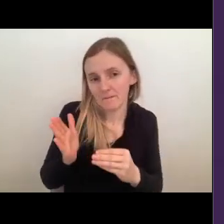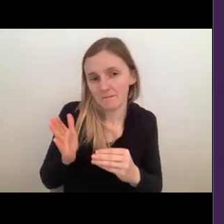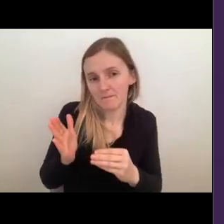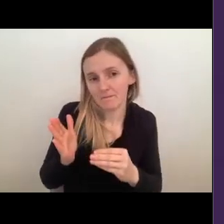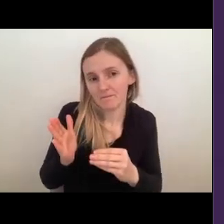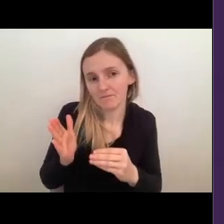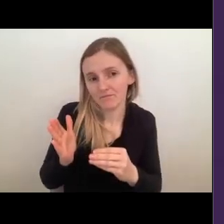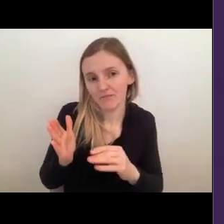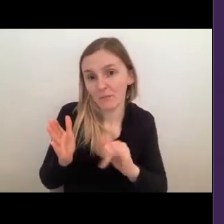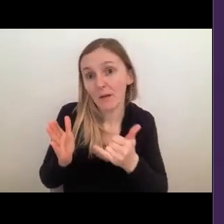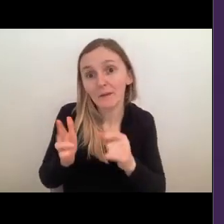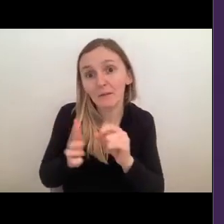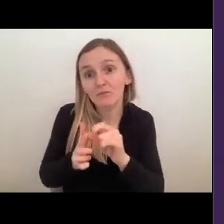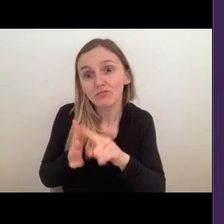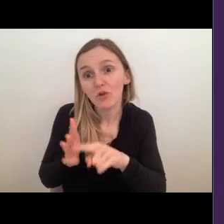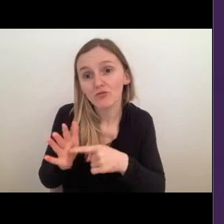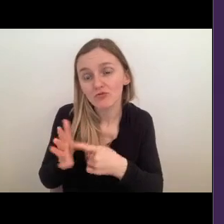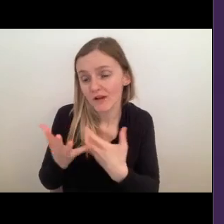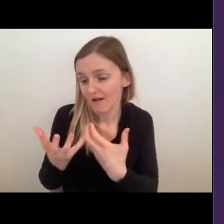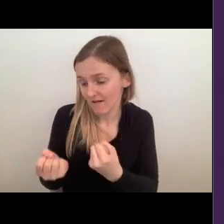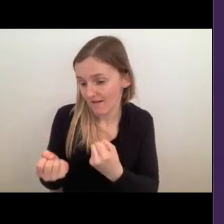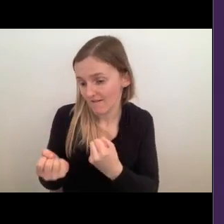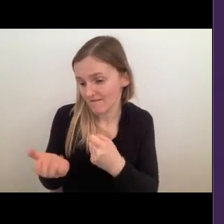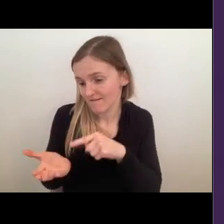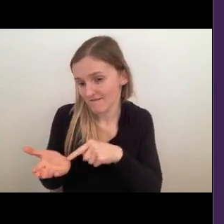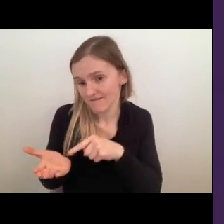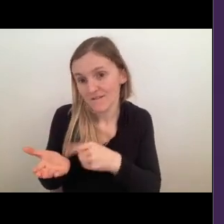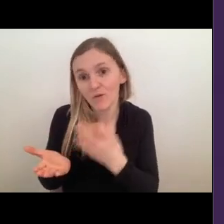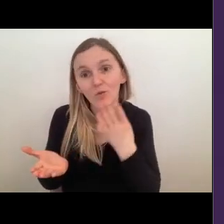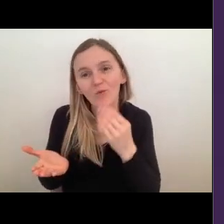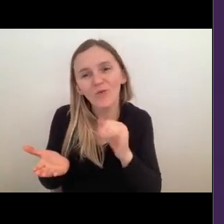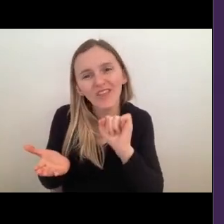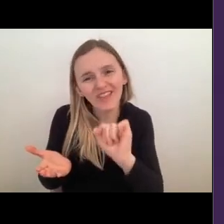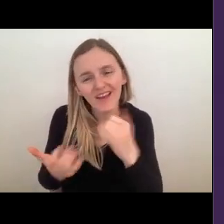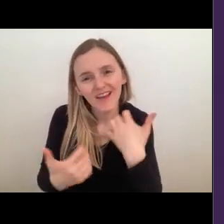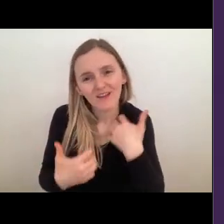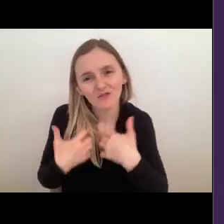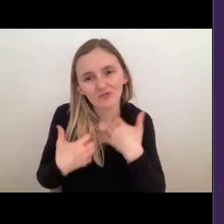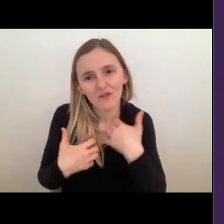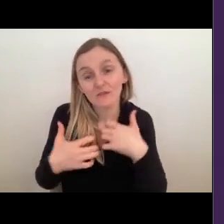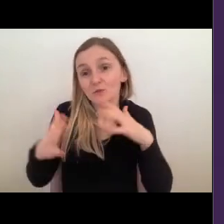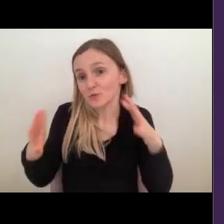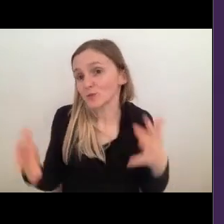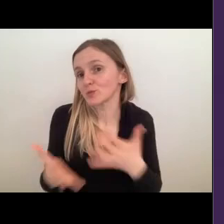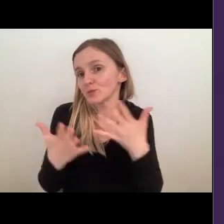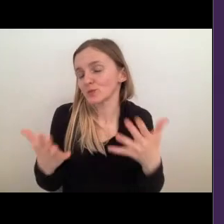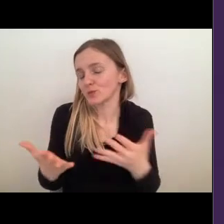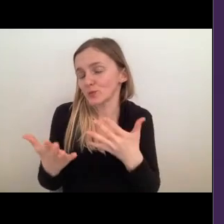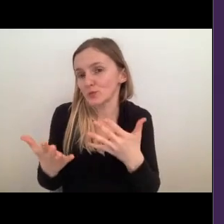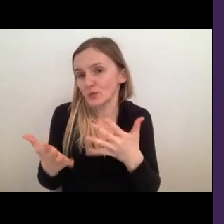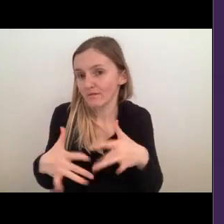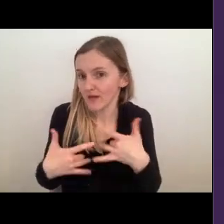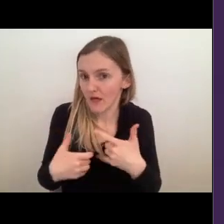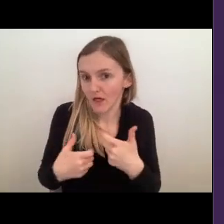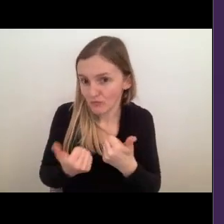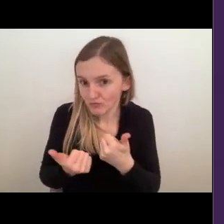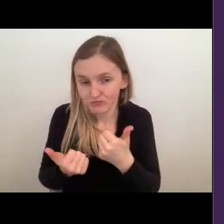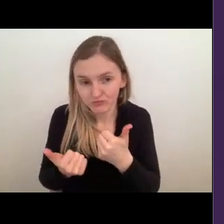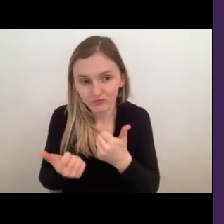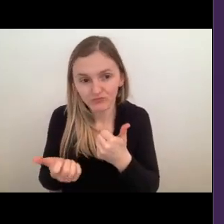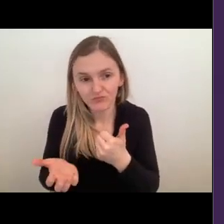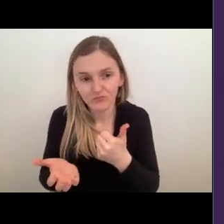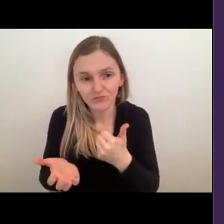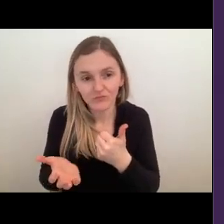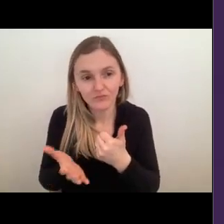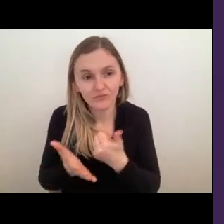project on something, can we use their interests to encourage them then to be able to use? They often have